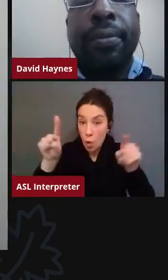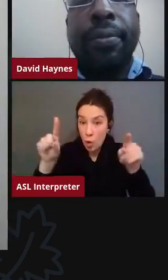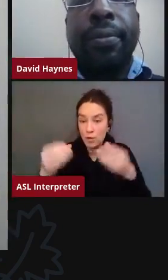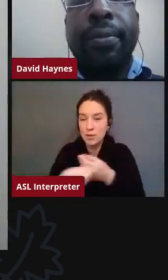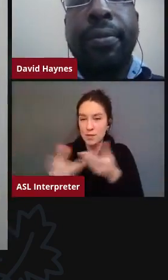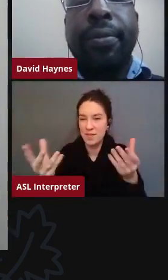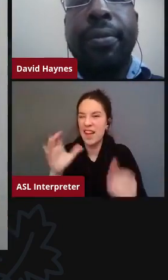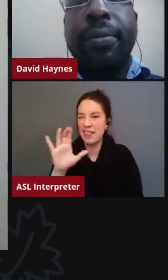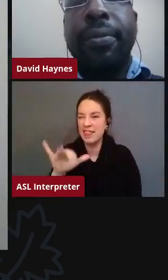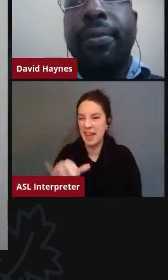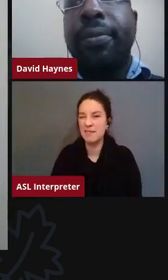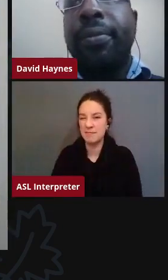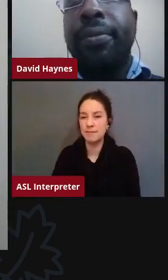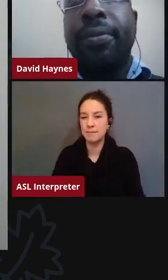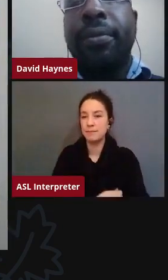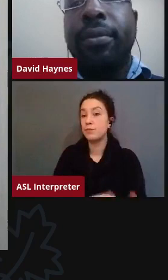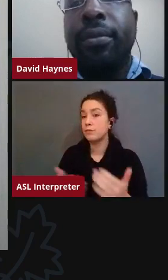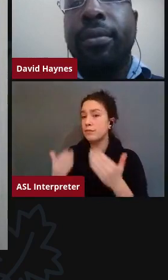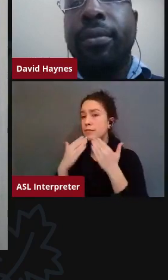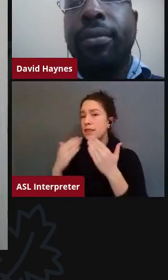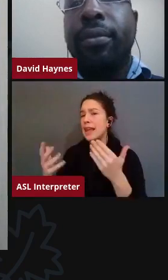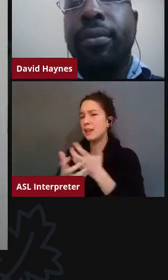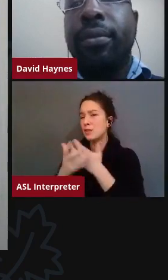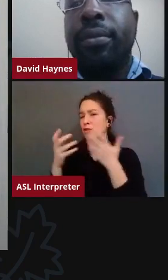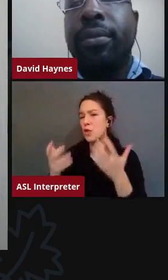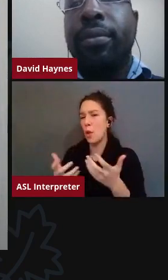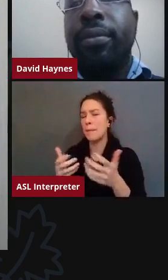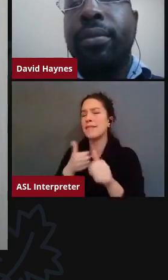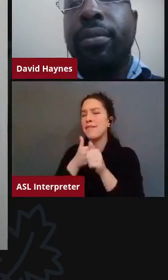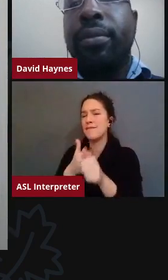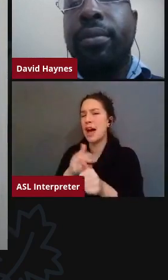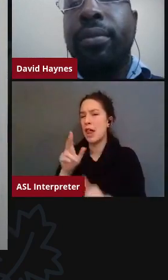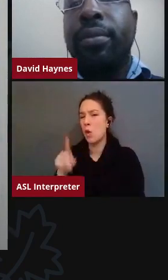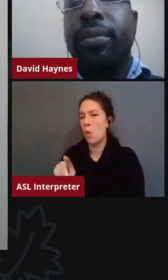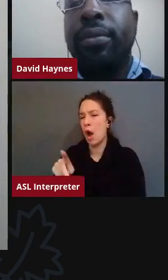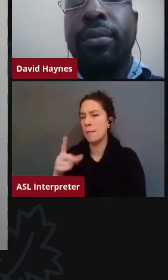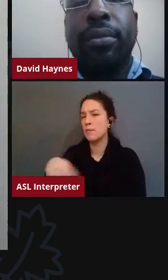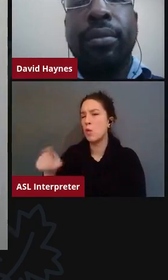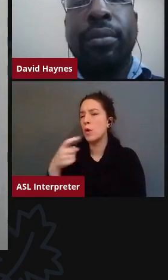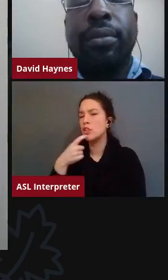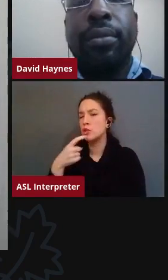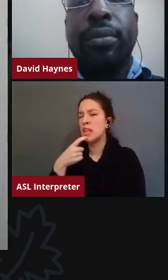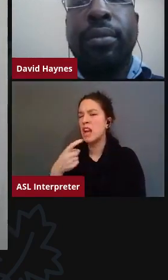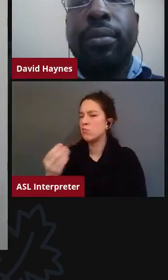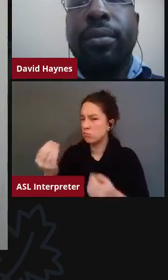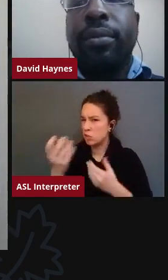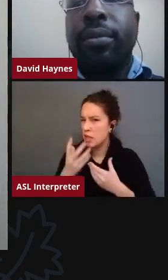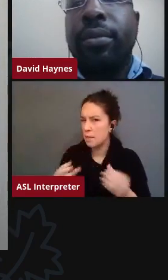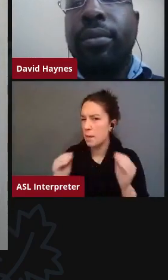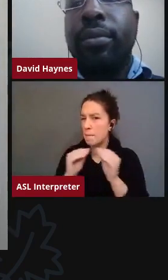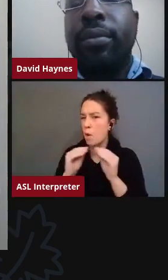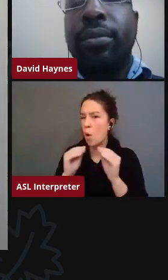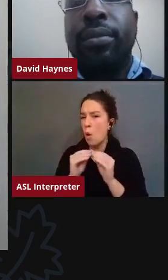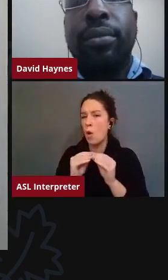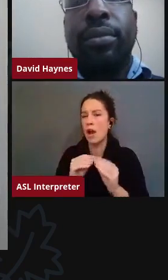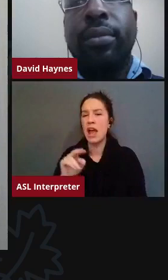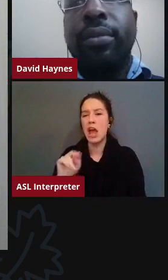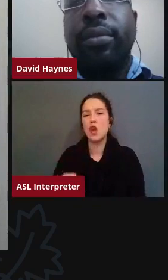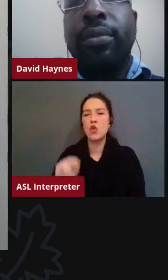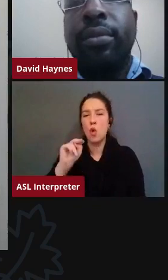And now just a follow up to what you said. Could you tell us more about the Not Point